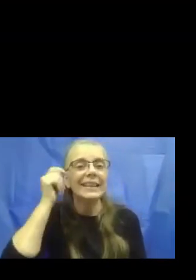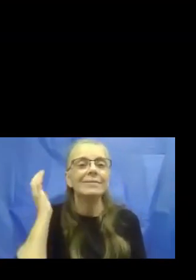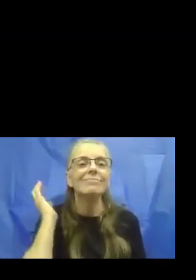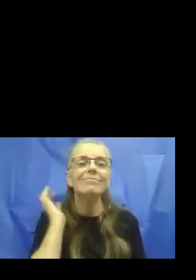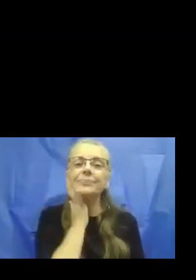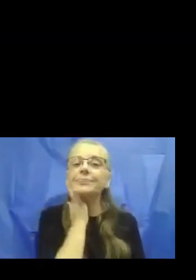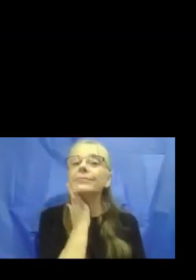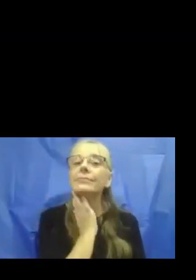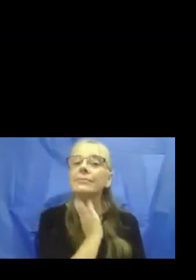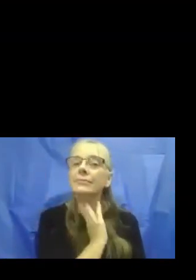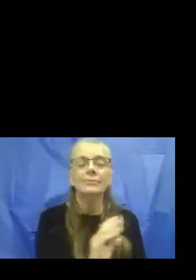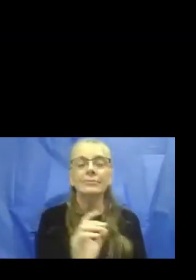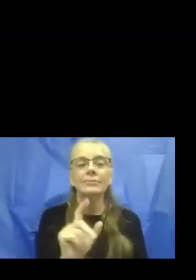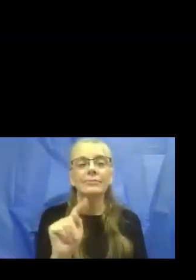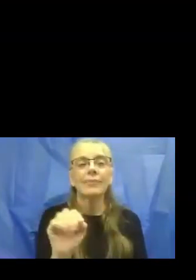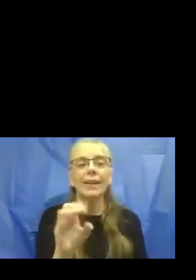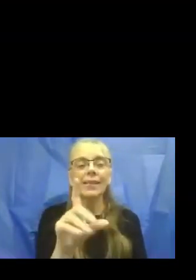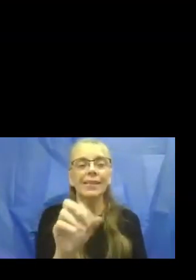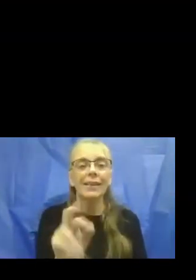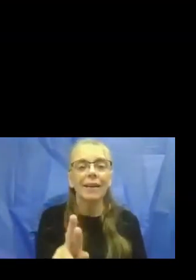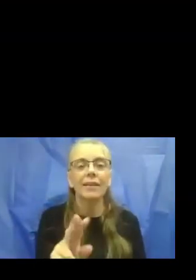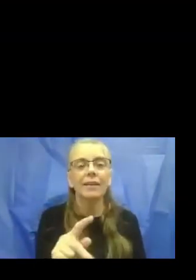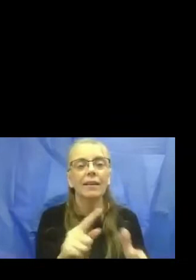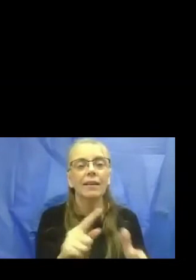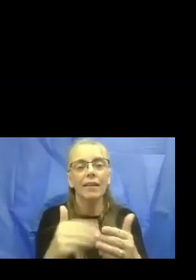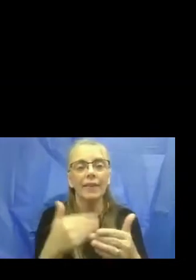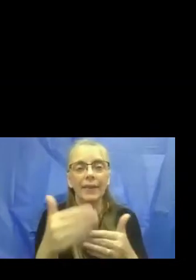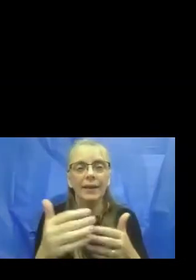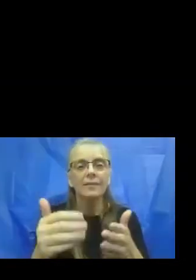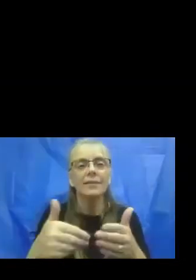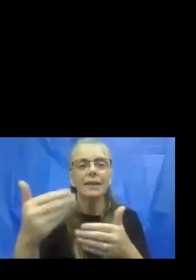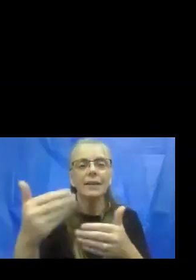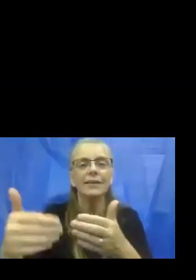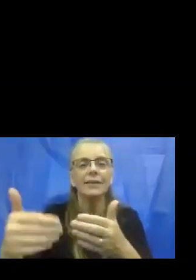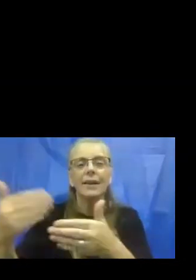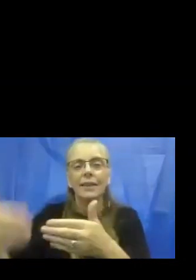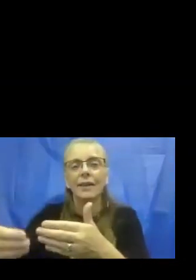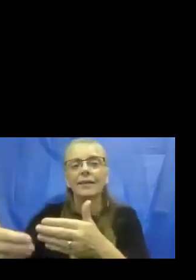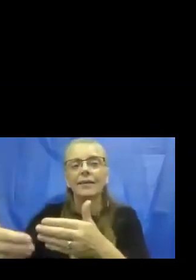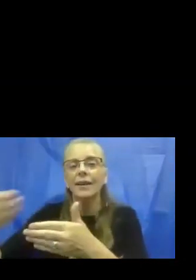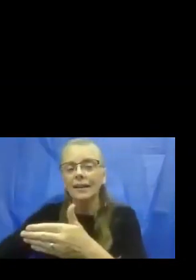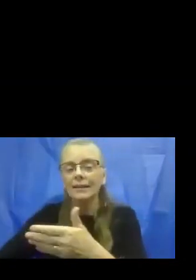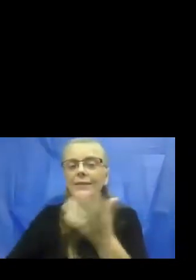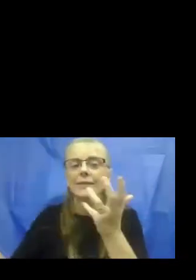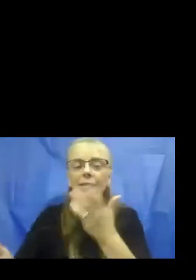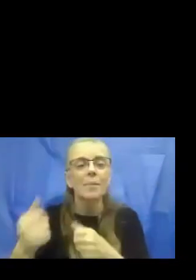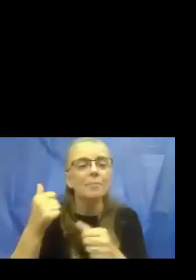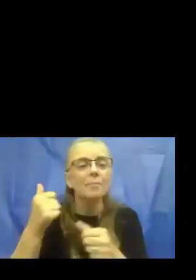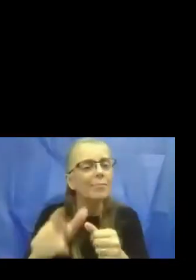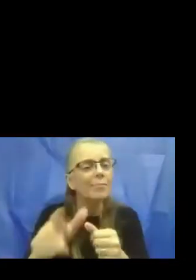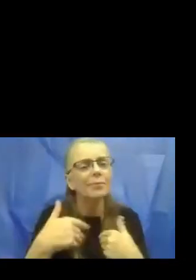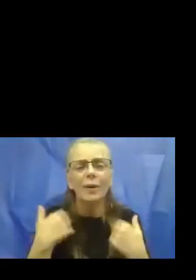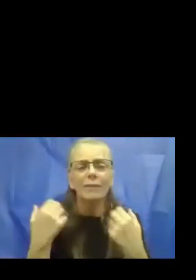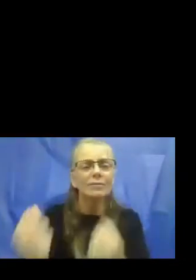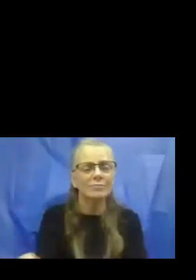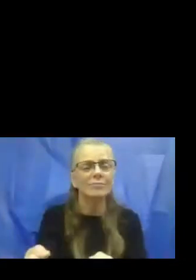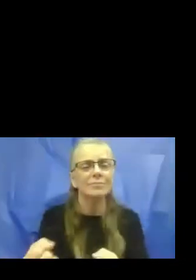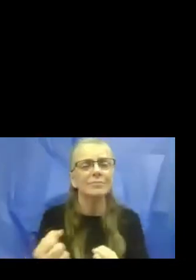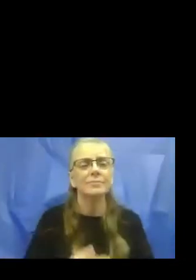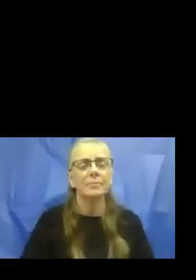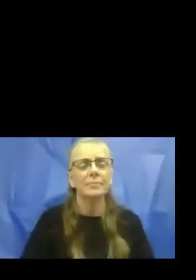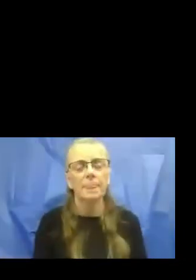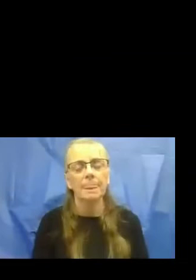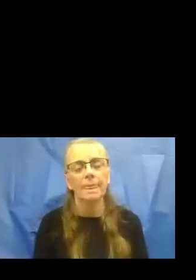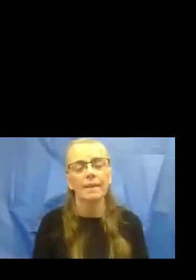you will remember just how strong you are for everything you've done to get here. When my daughter Lucy was first born,